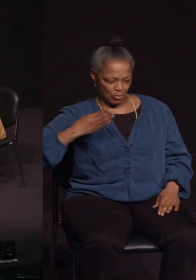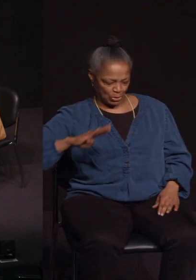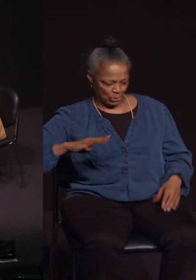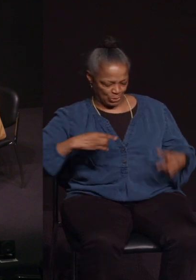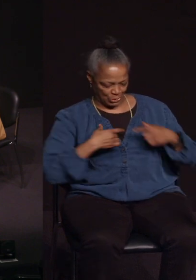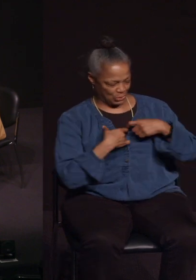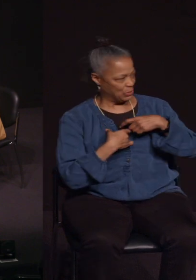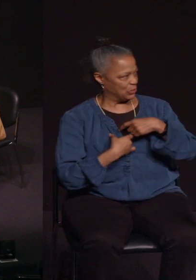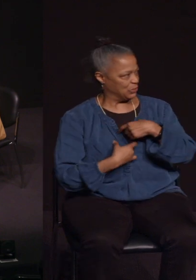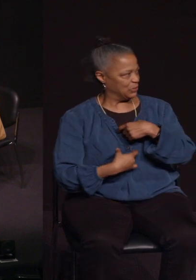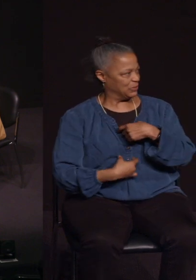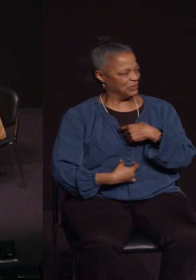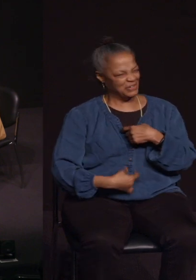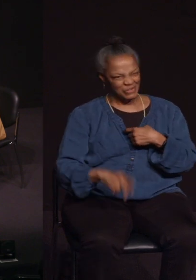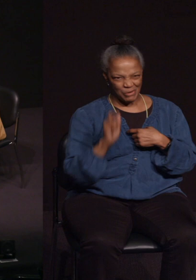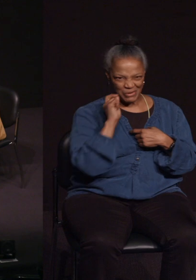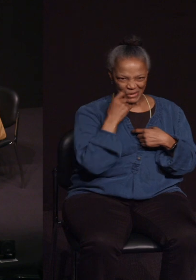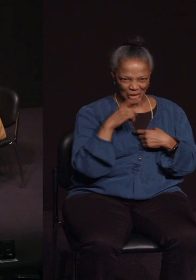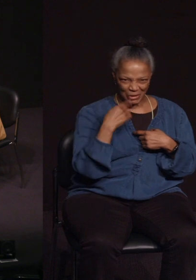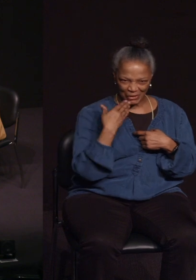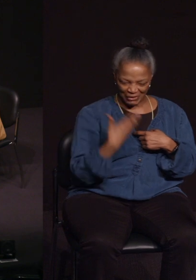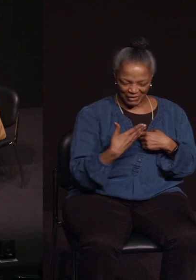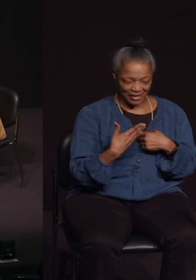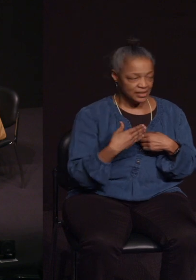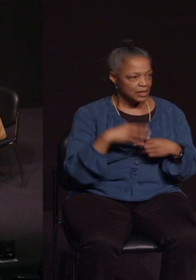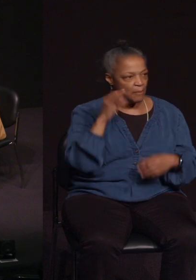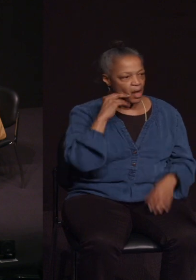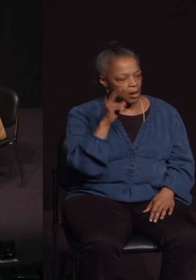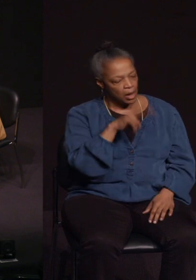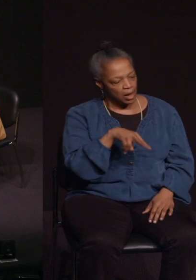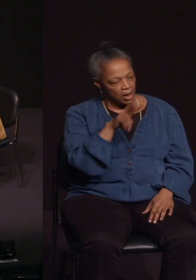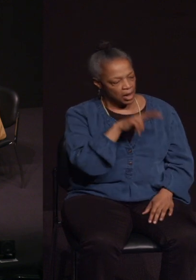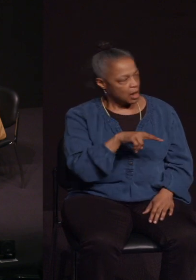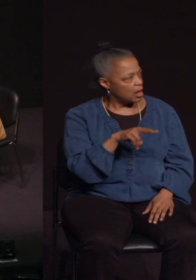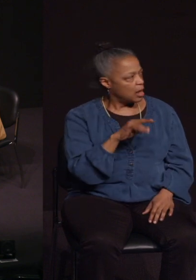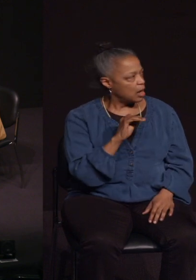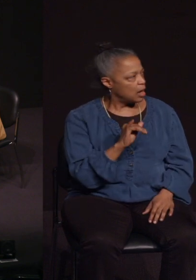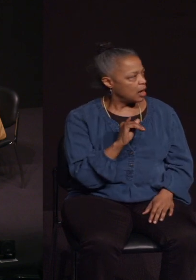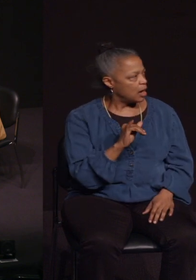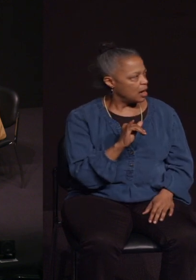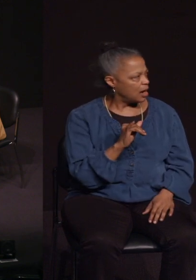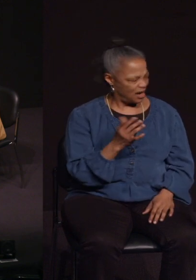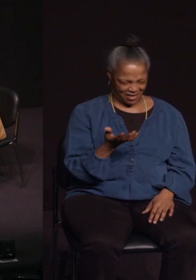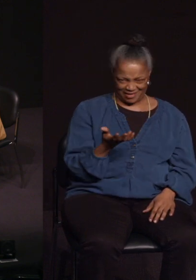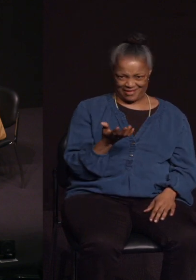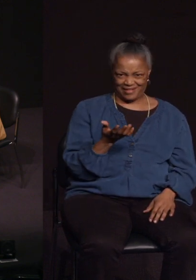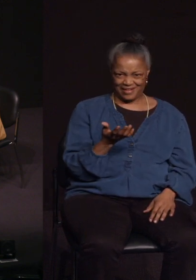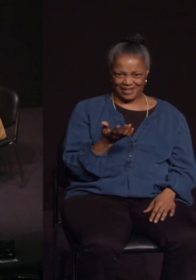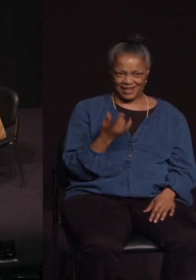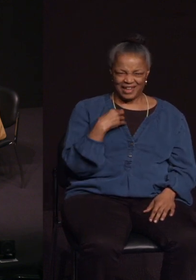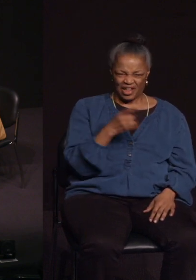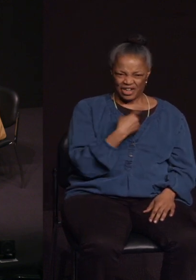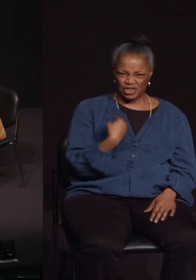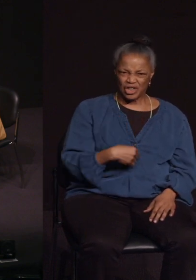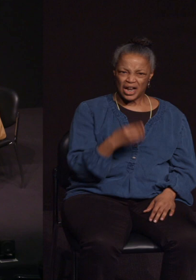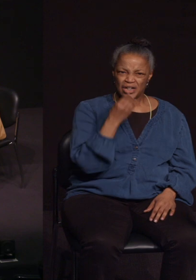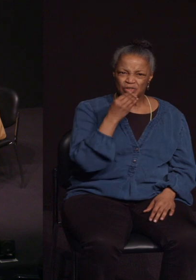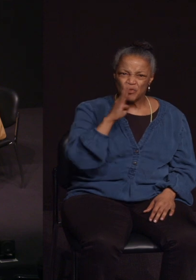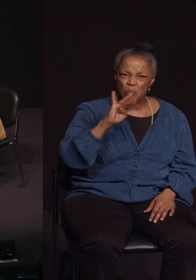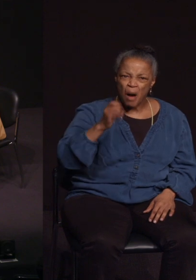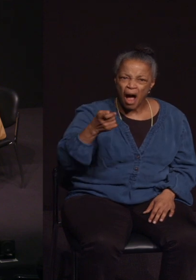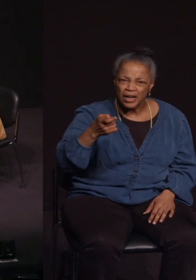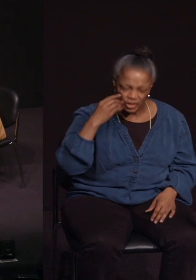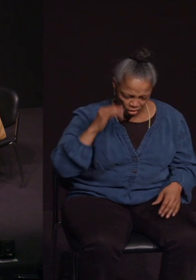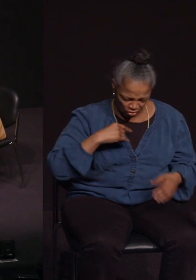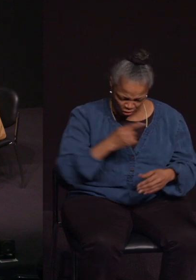kind of color code things. And it, so they looking at these boxes like, this Chinese food boxes, and they holding them